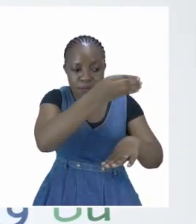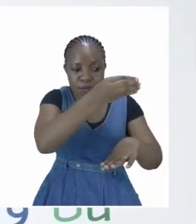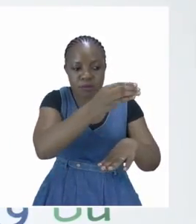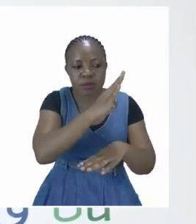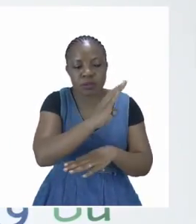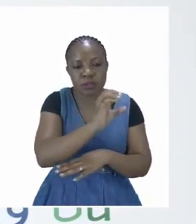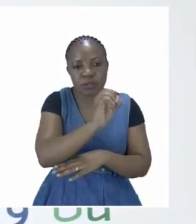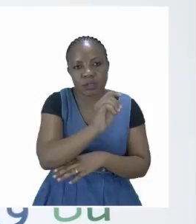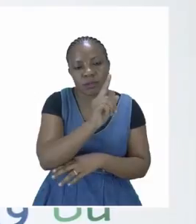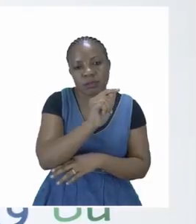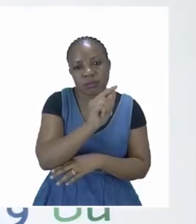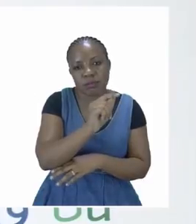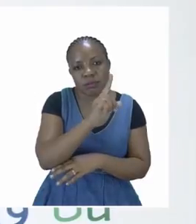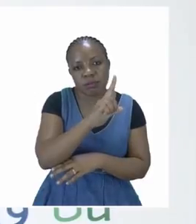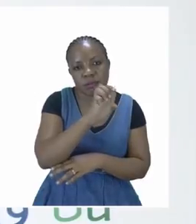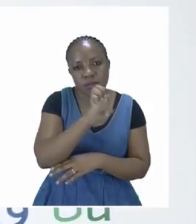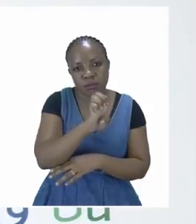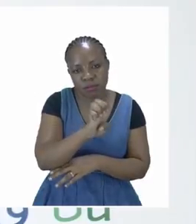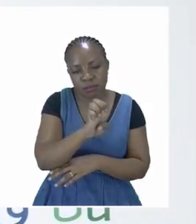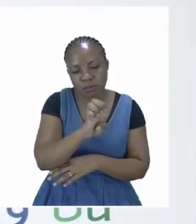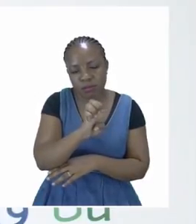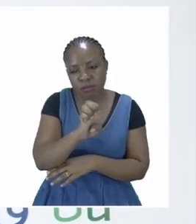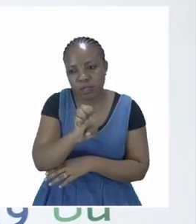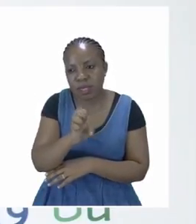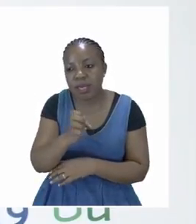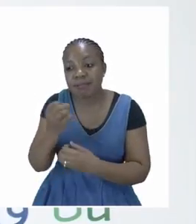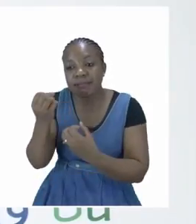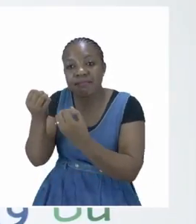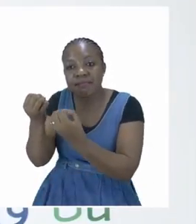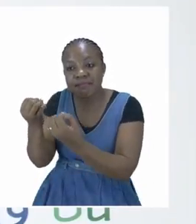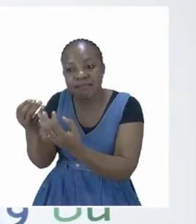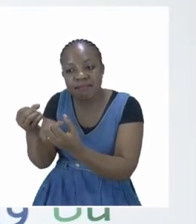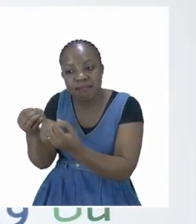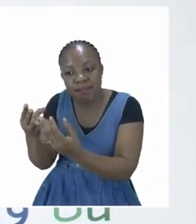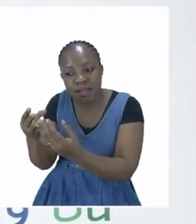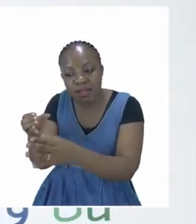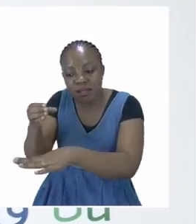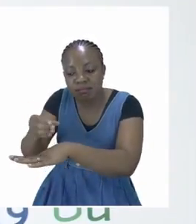and then we have many bottles.